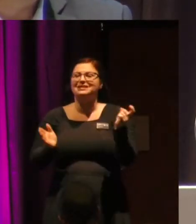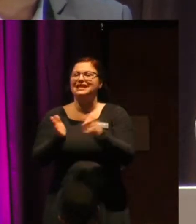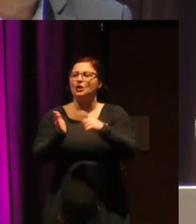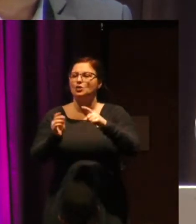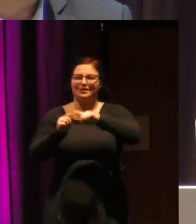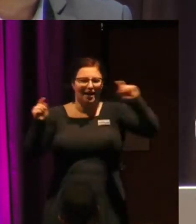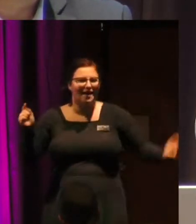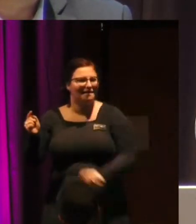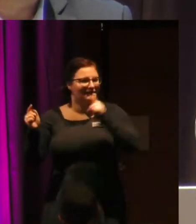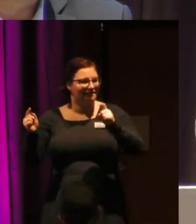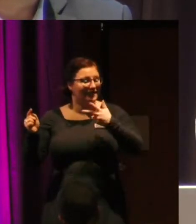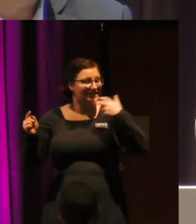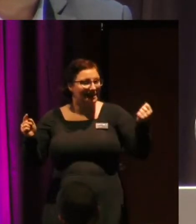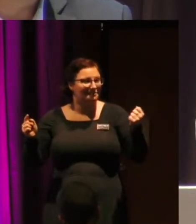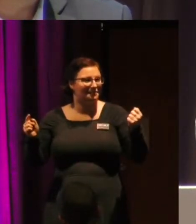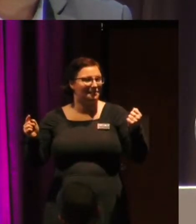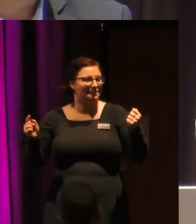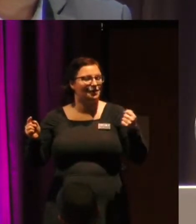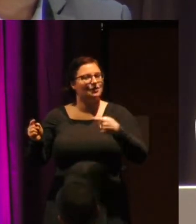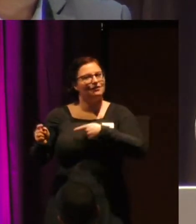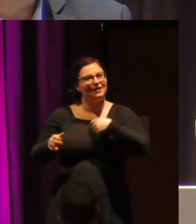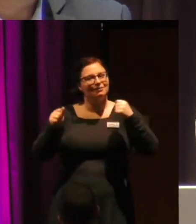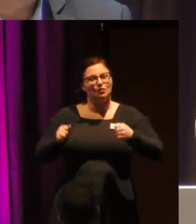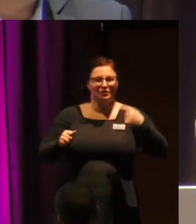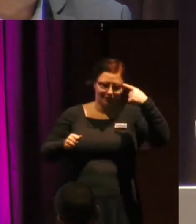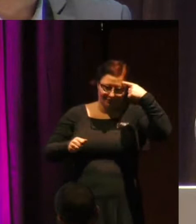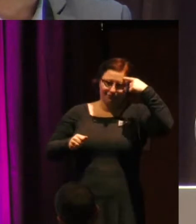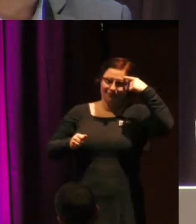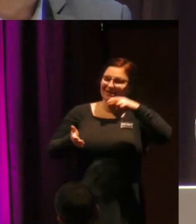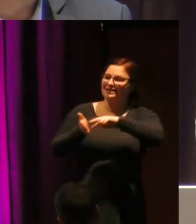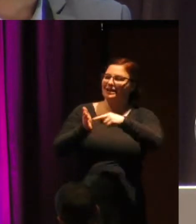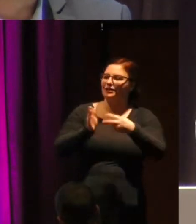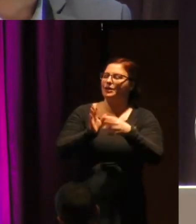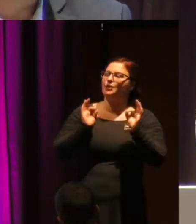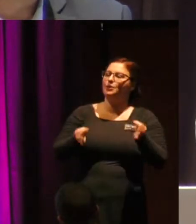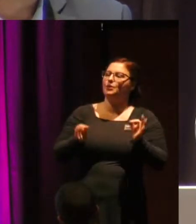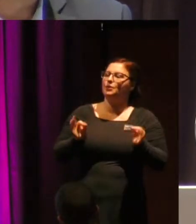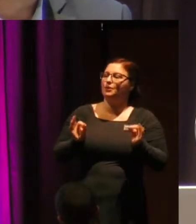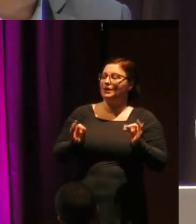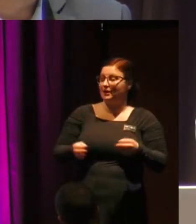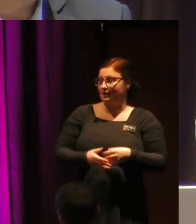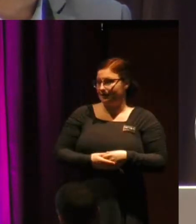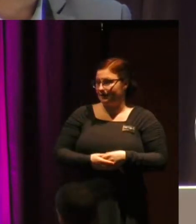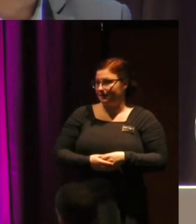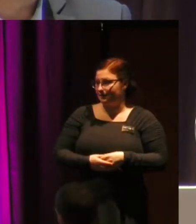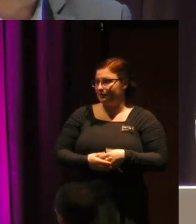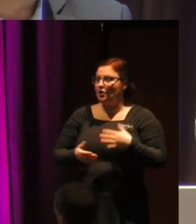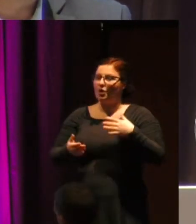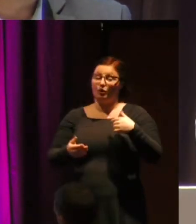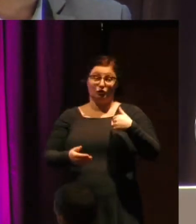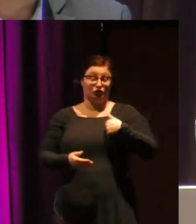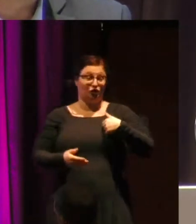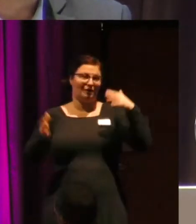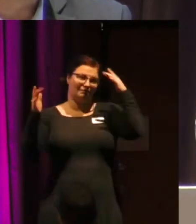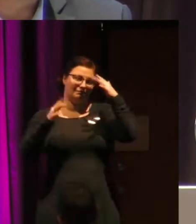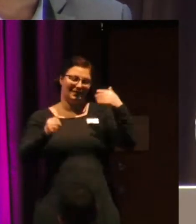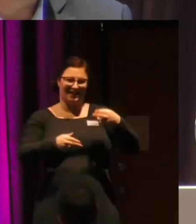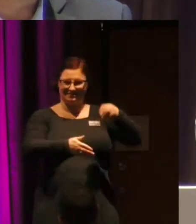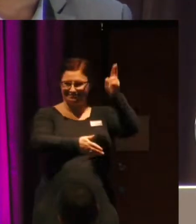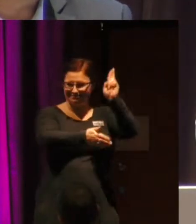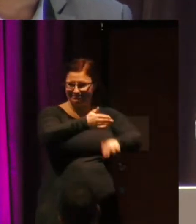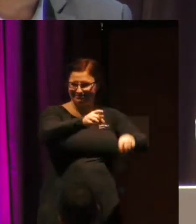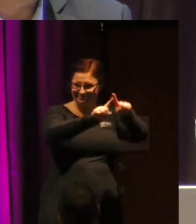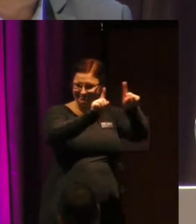yeah? So we have to create some strategies how we will do it. And why I thought about the resolution